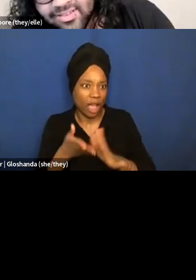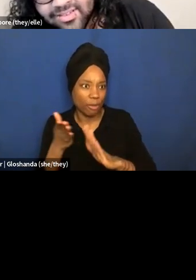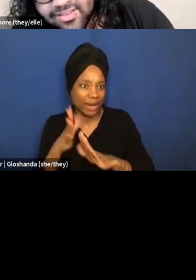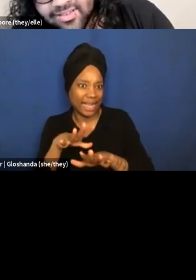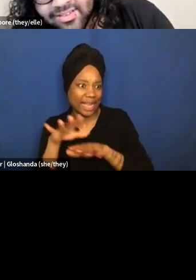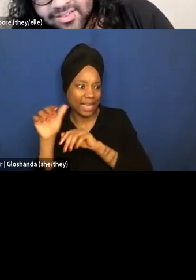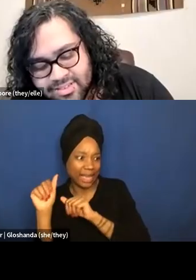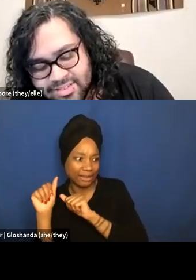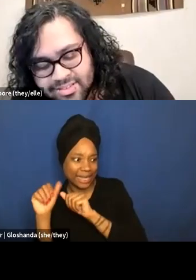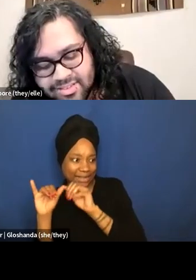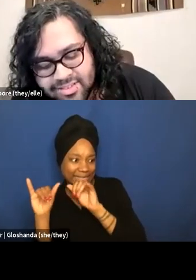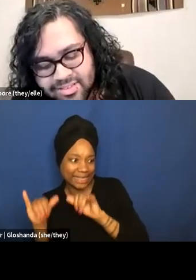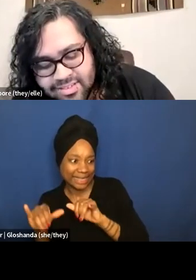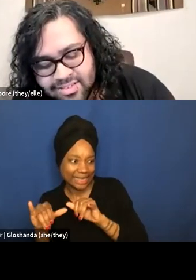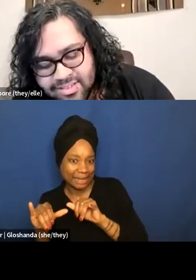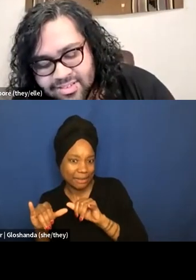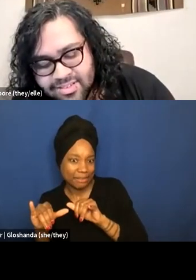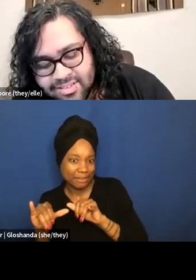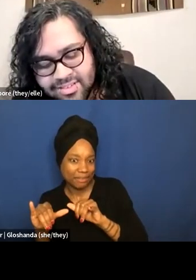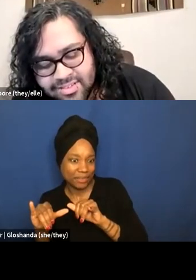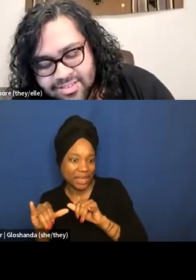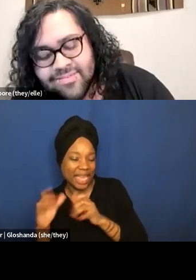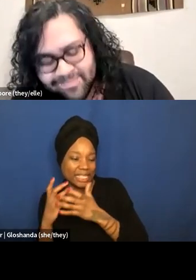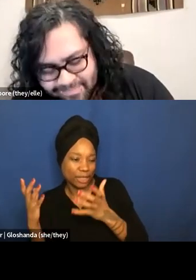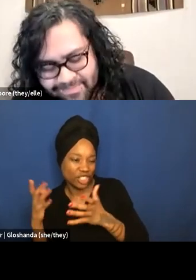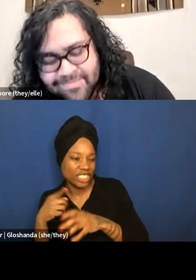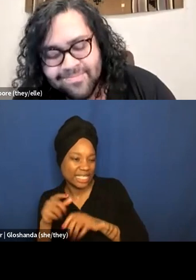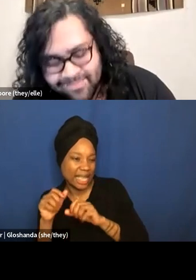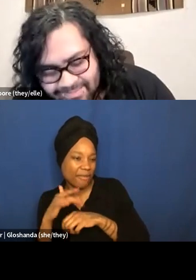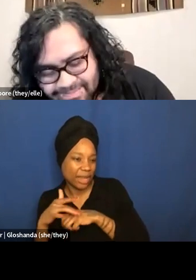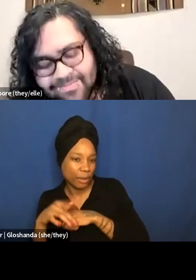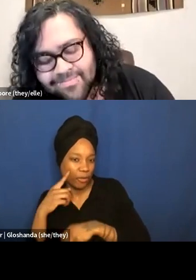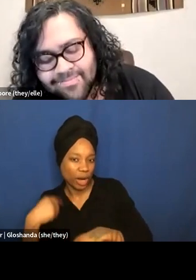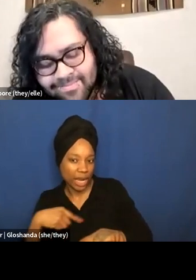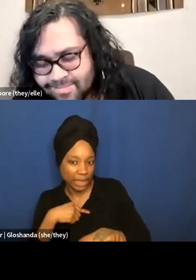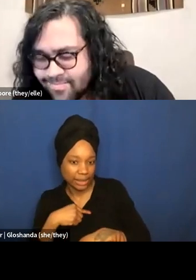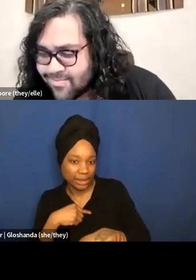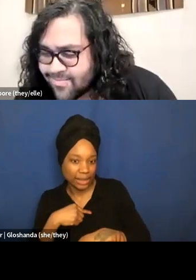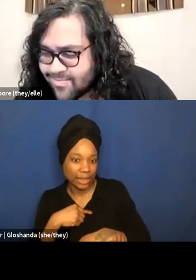as is realistically available to us, being able to